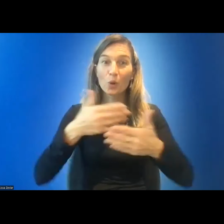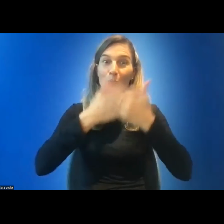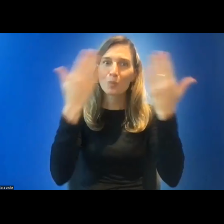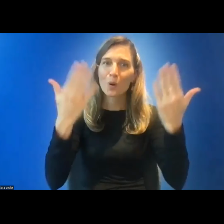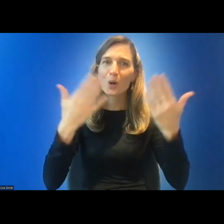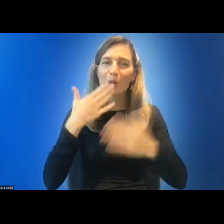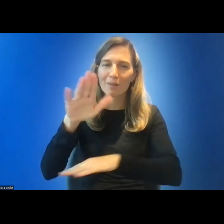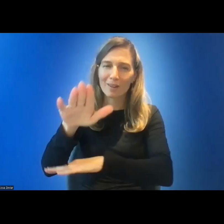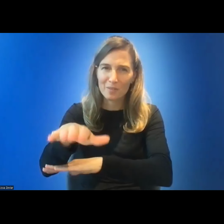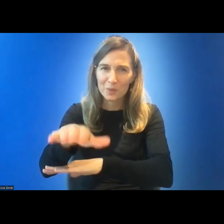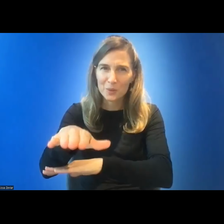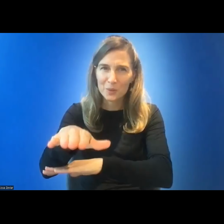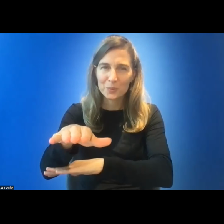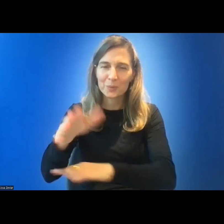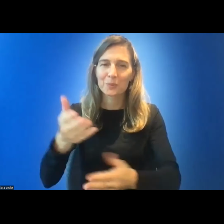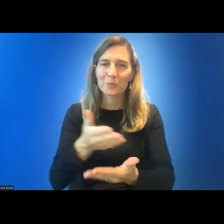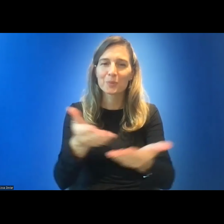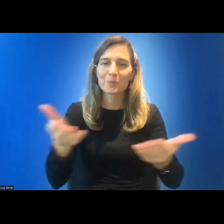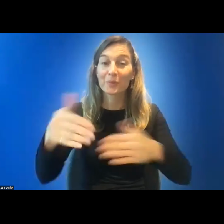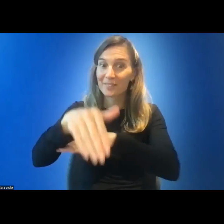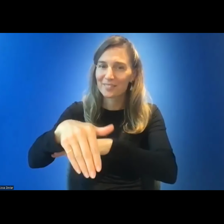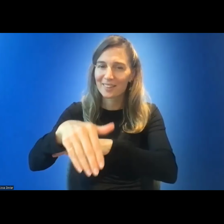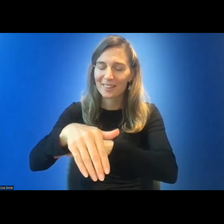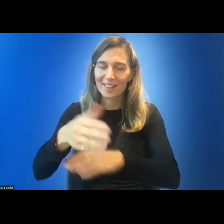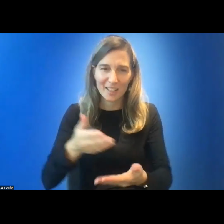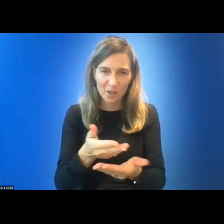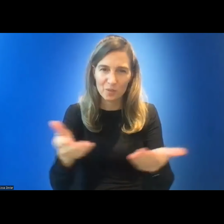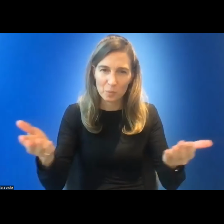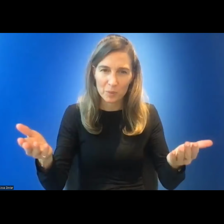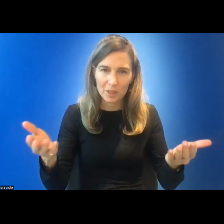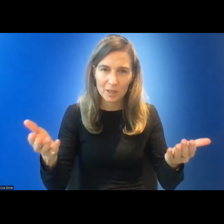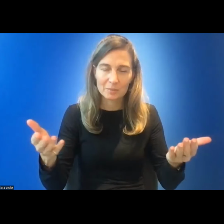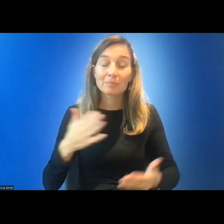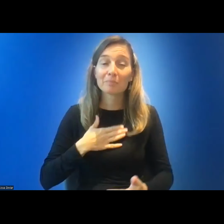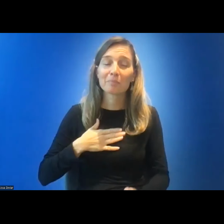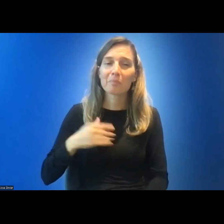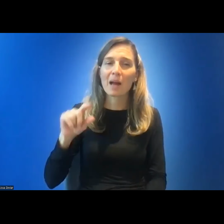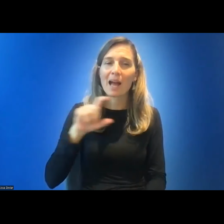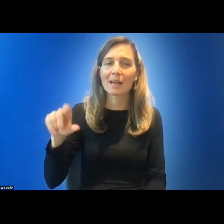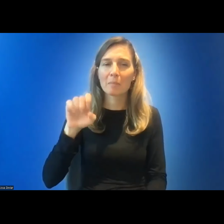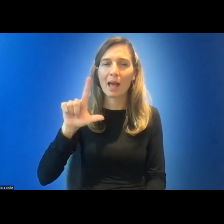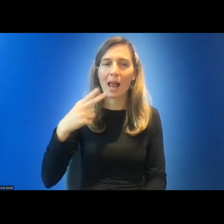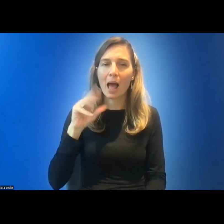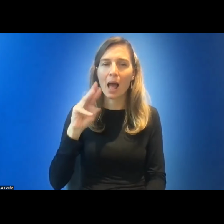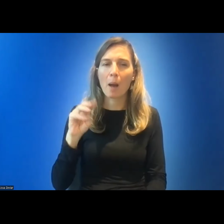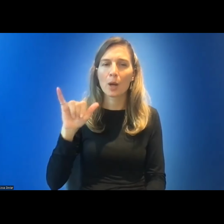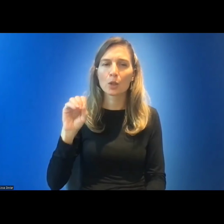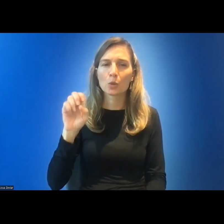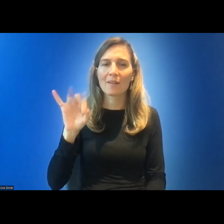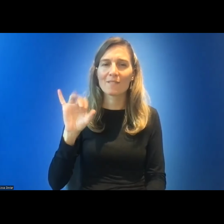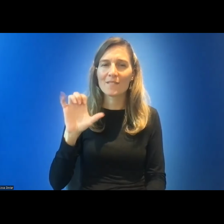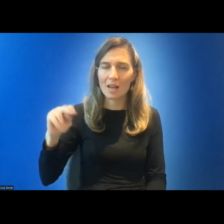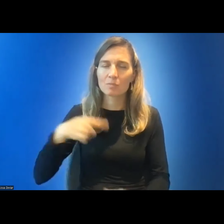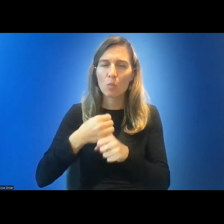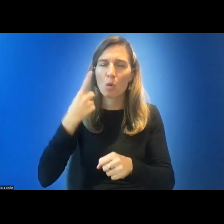Afternoon, evening, everybody. My name is Elham Yusufian. I work for the